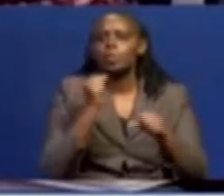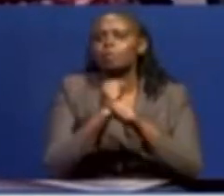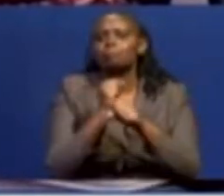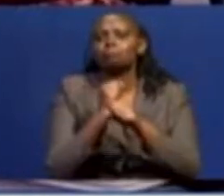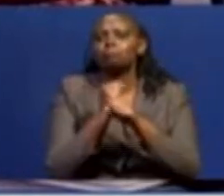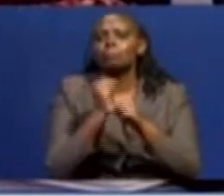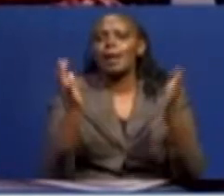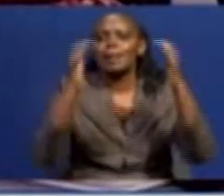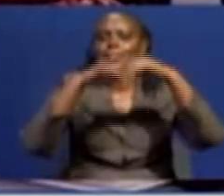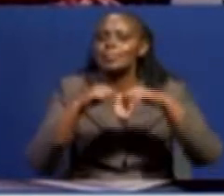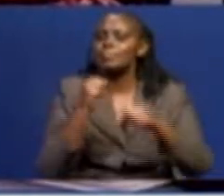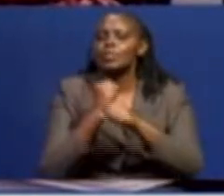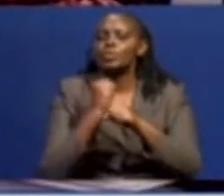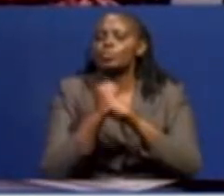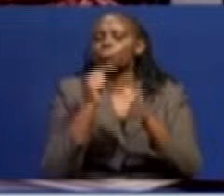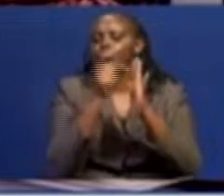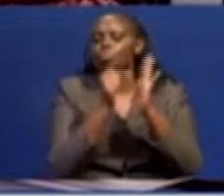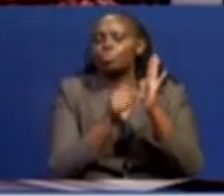was supposed to